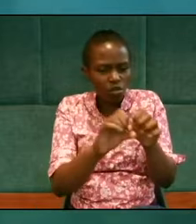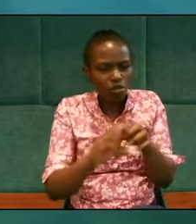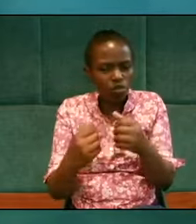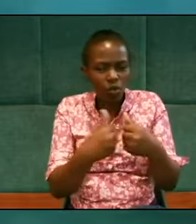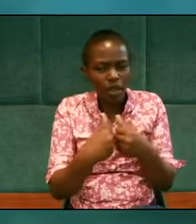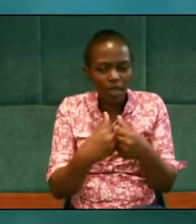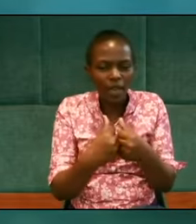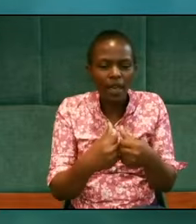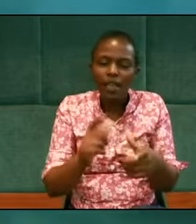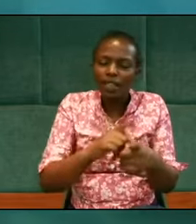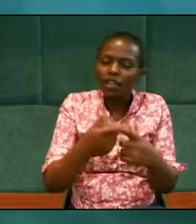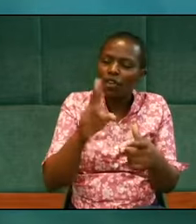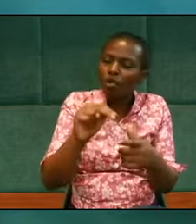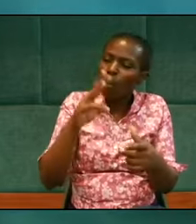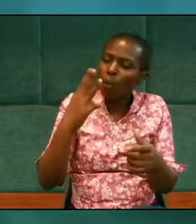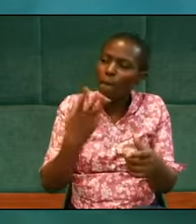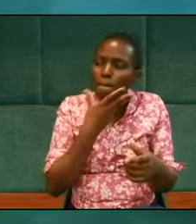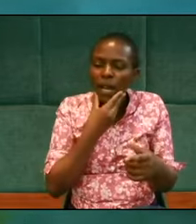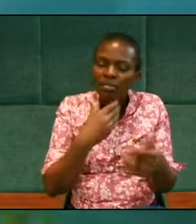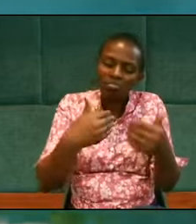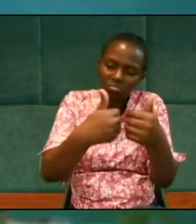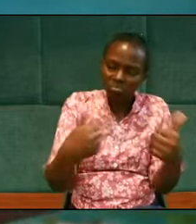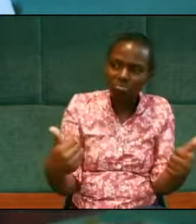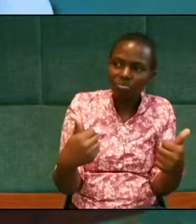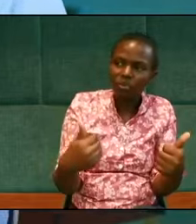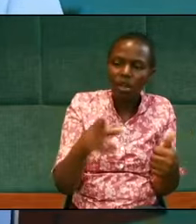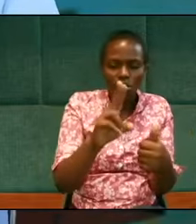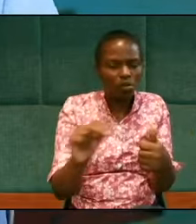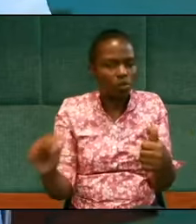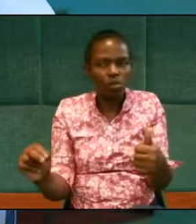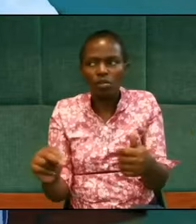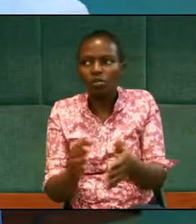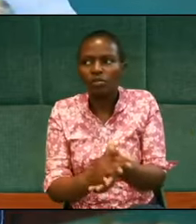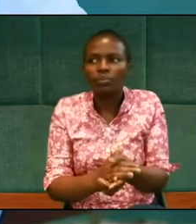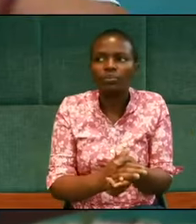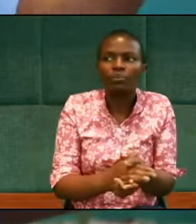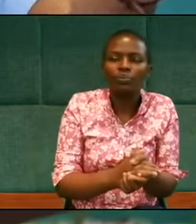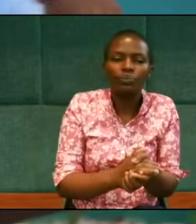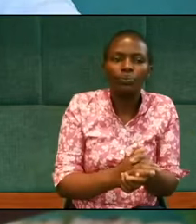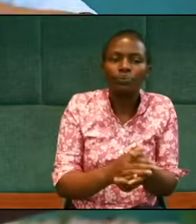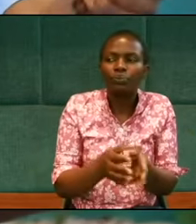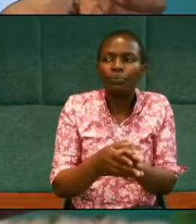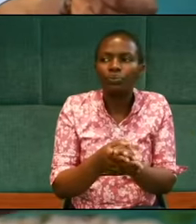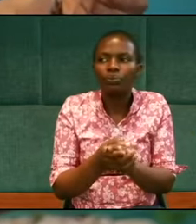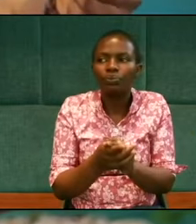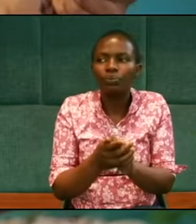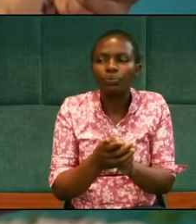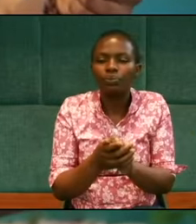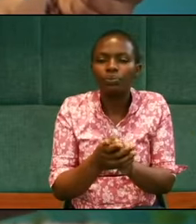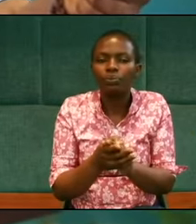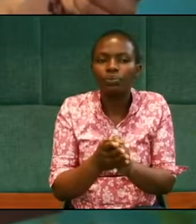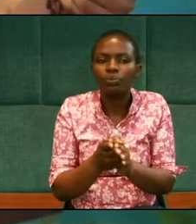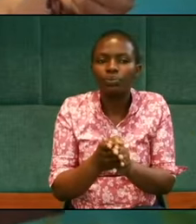young lady and you are just having palpitation at the face of your life, and you are going to sign your death warrant for the next 60